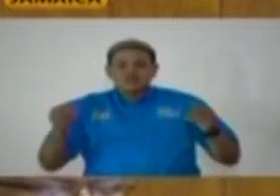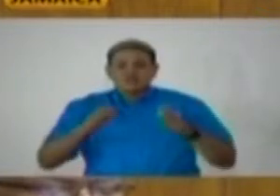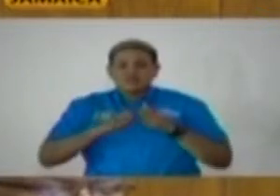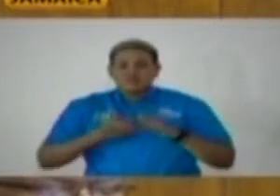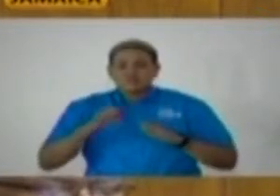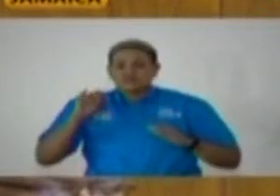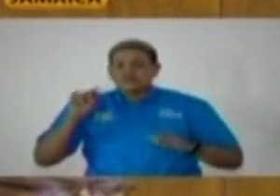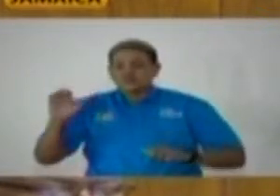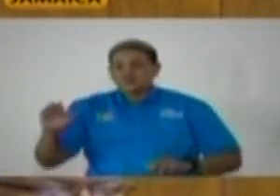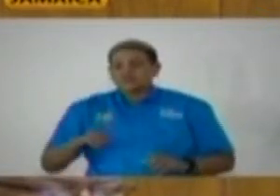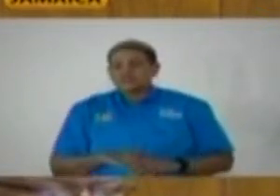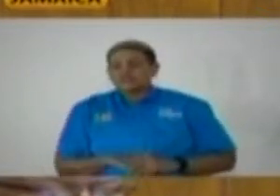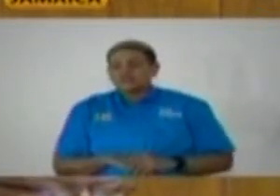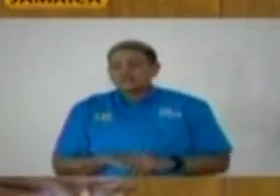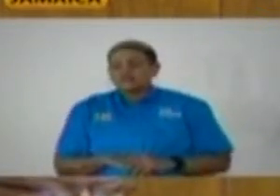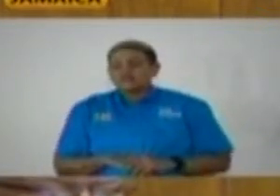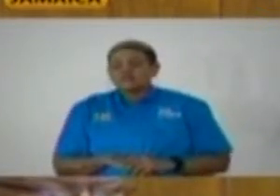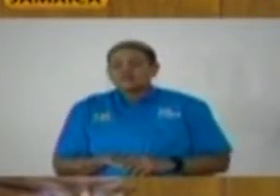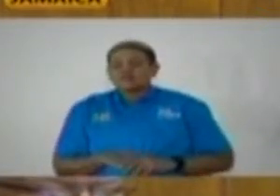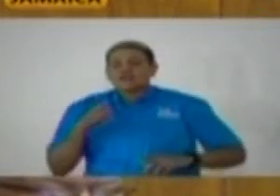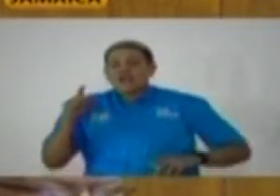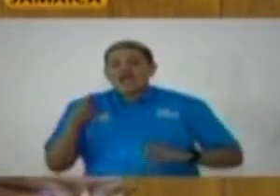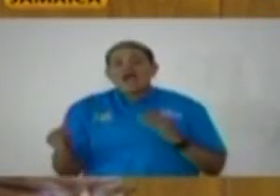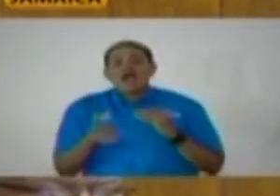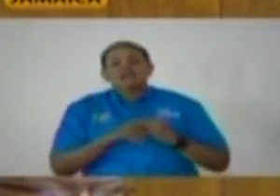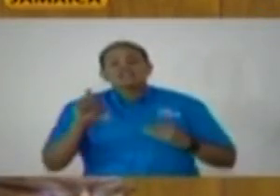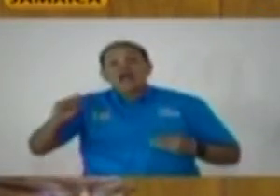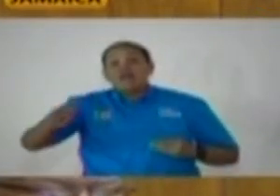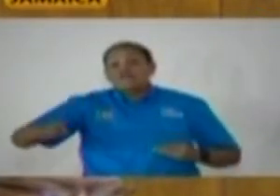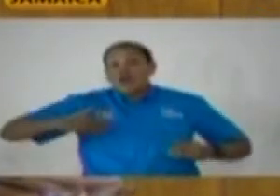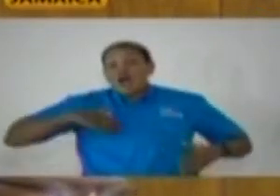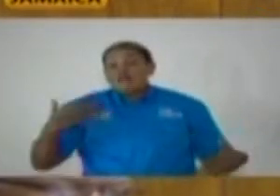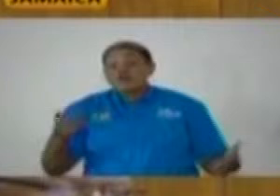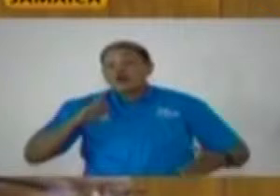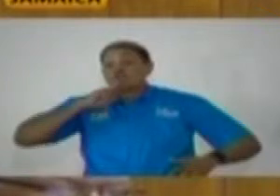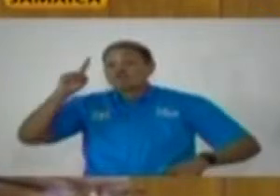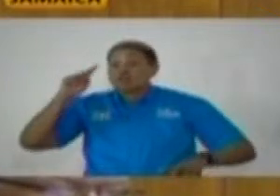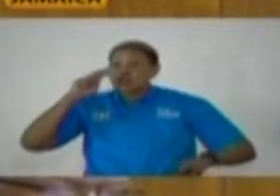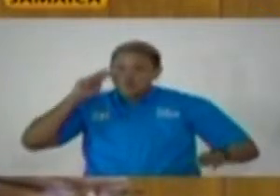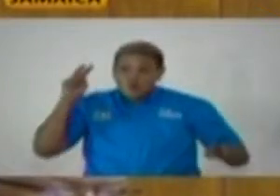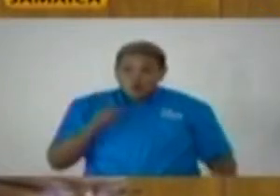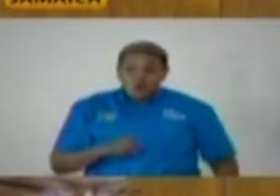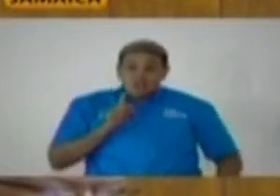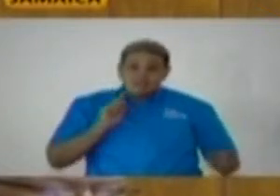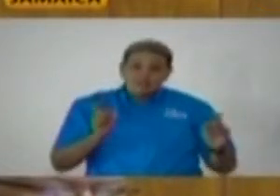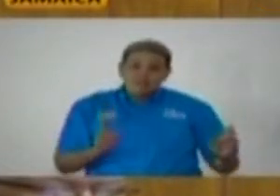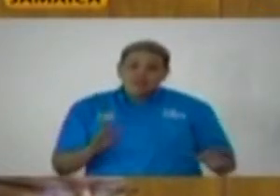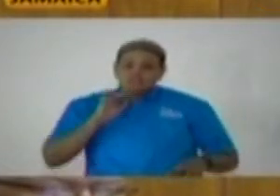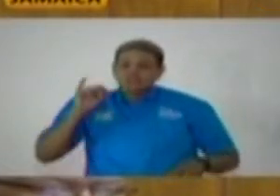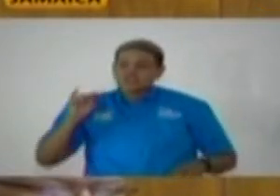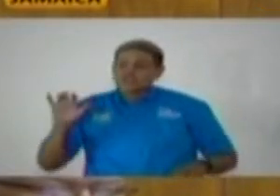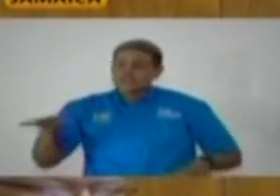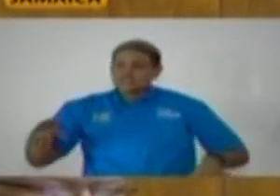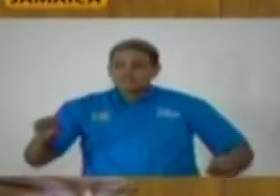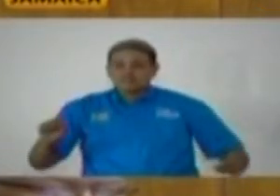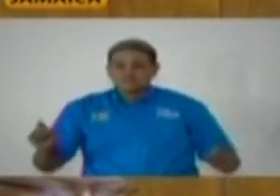JUTC. There also has to be a real look at the management of the JUTC. Yeah. And I'm going to be